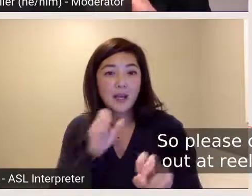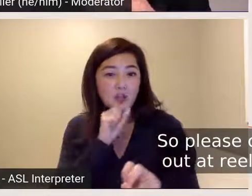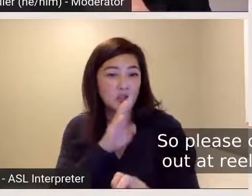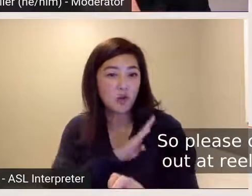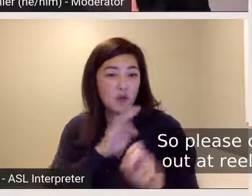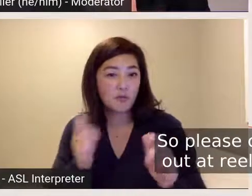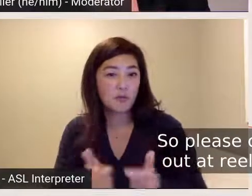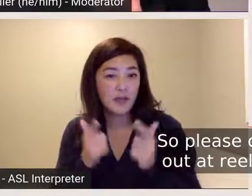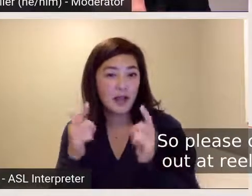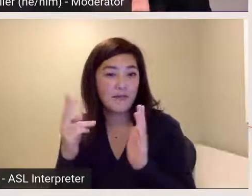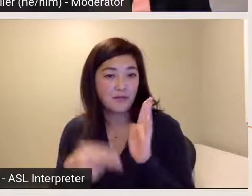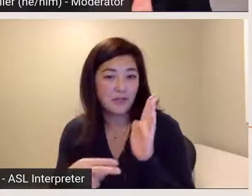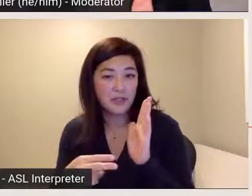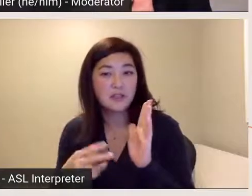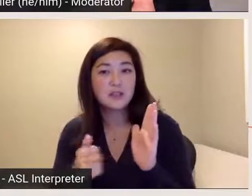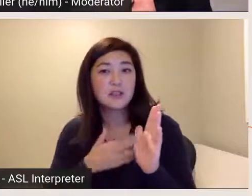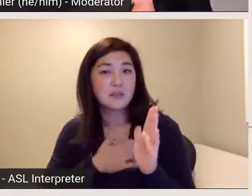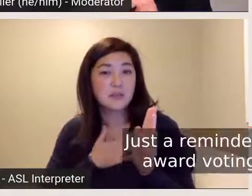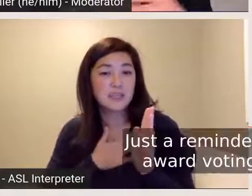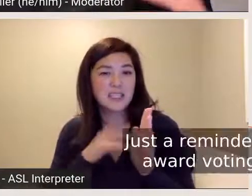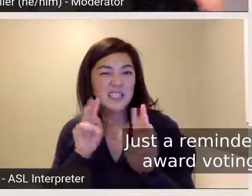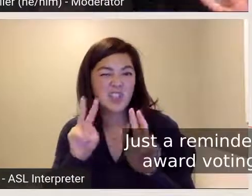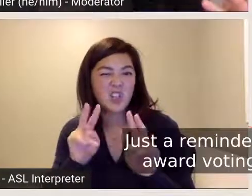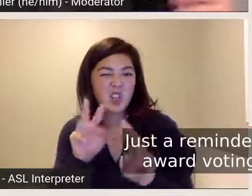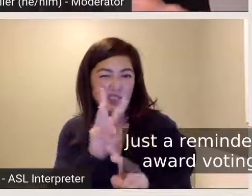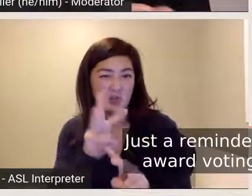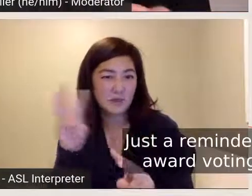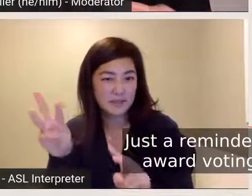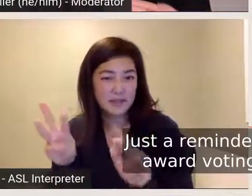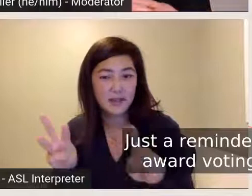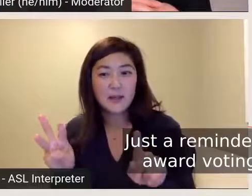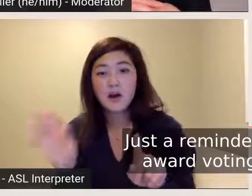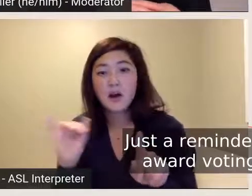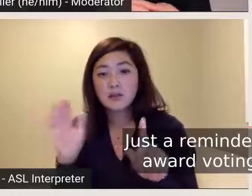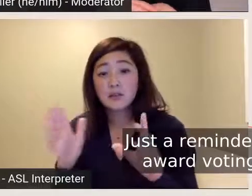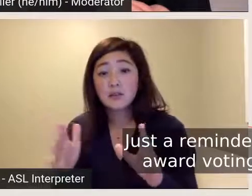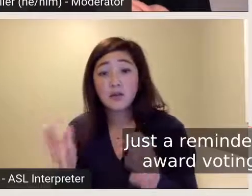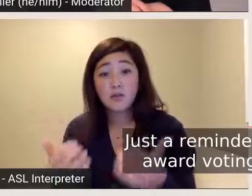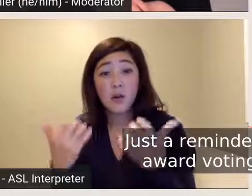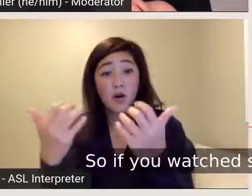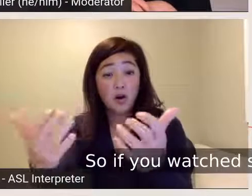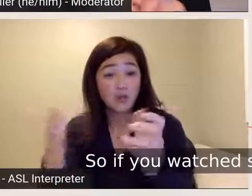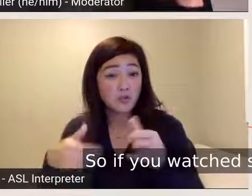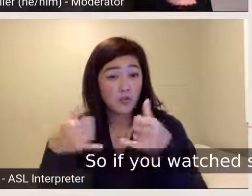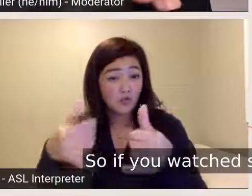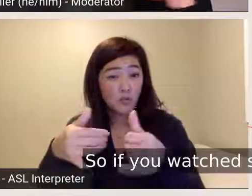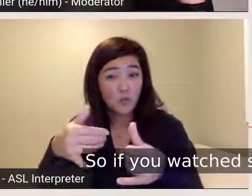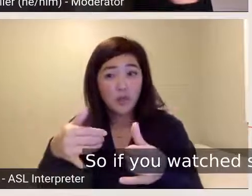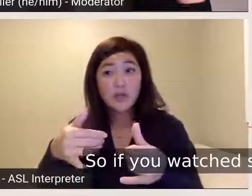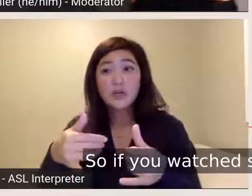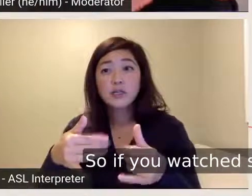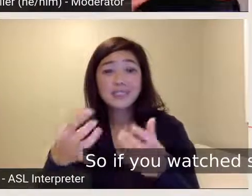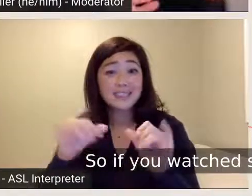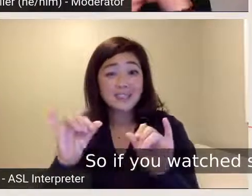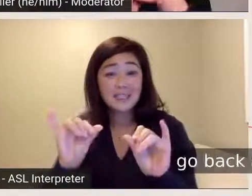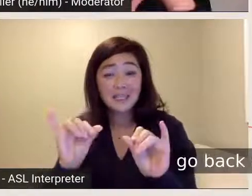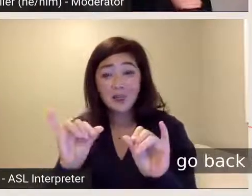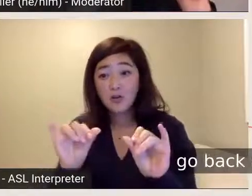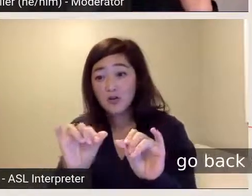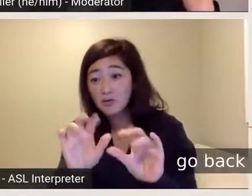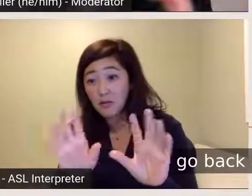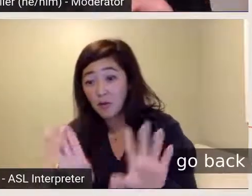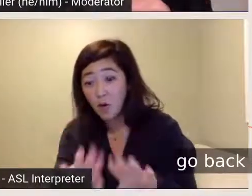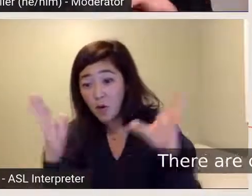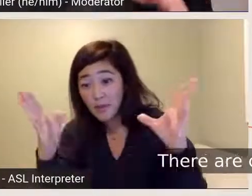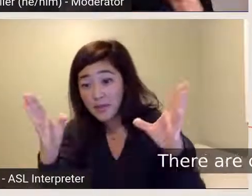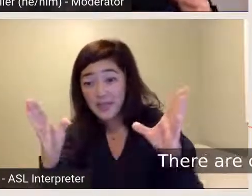at realasian.com. Just a reminder, our audience award voting is still open. So if you watched some of these films, go back and